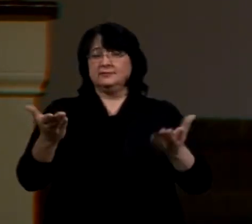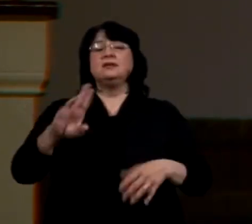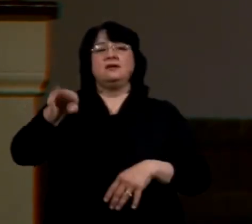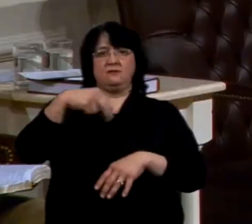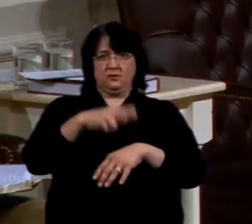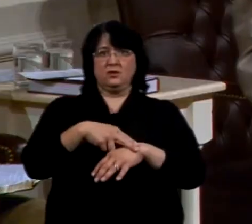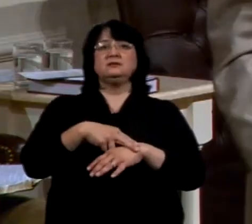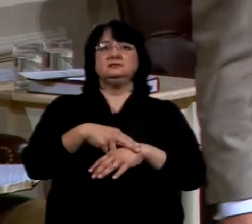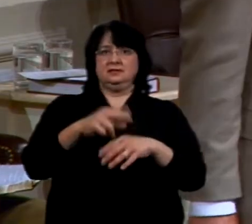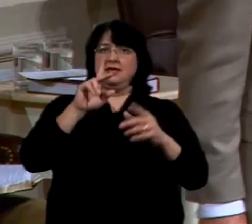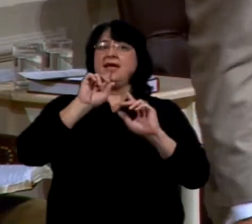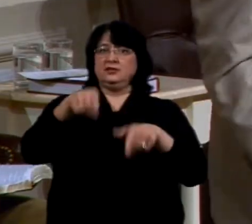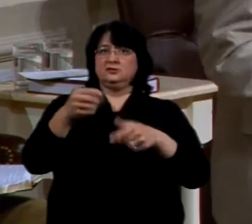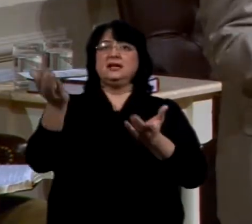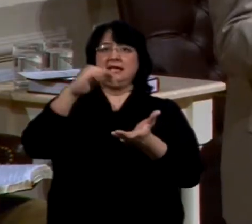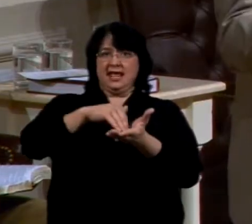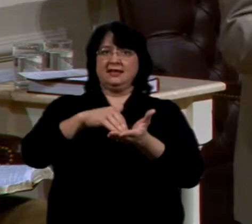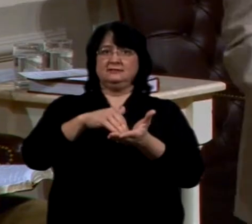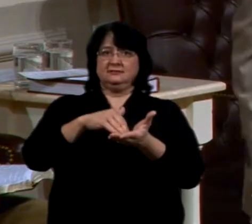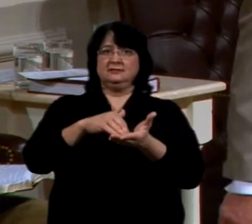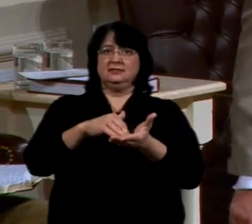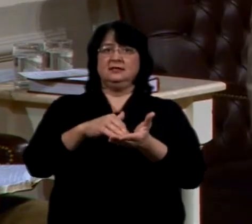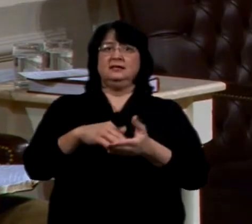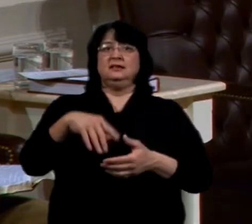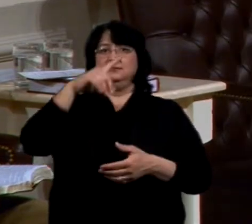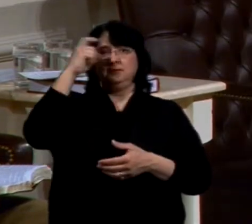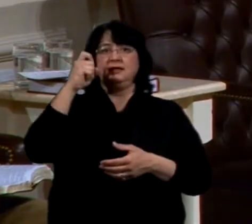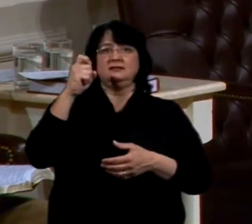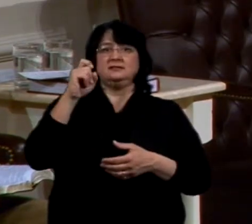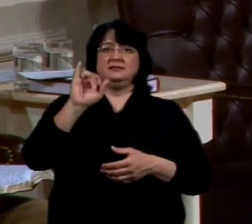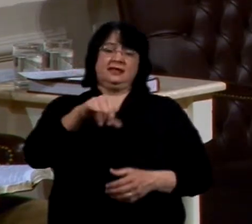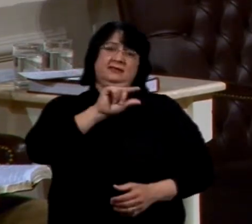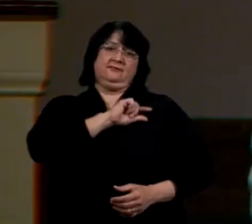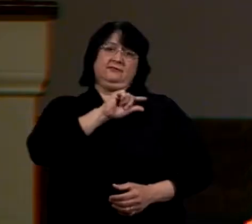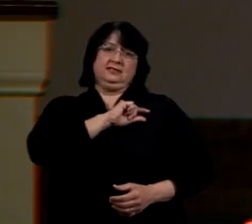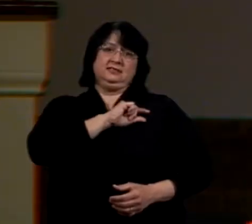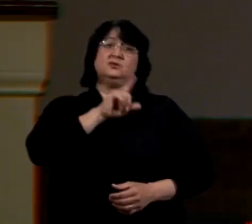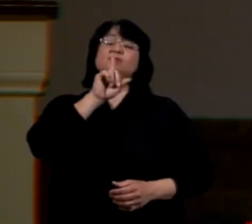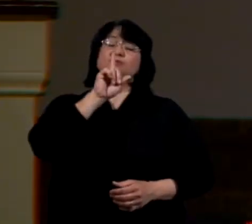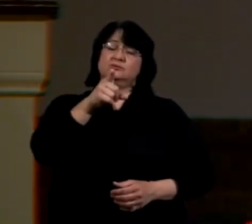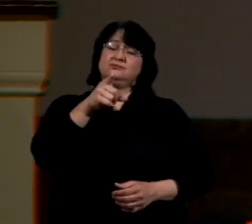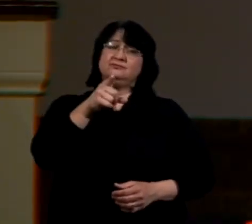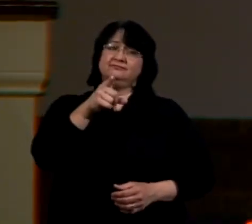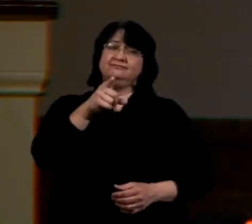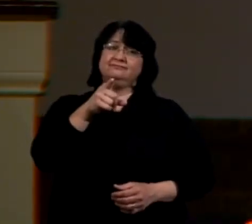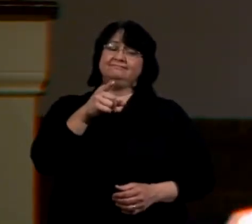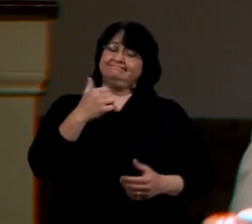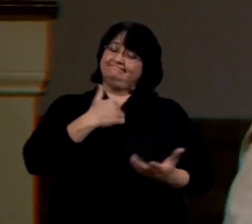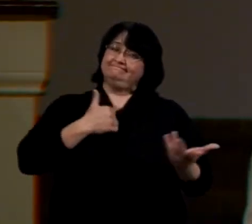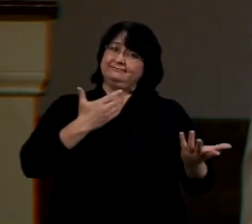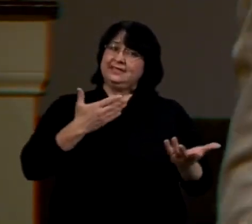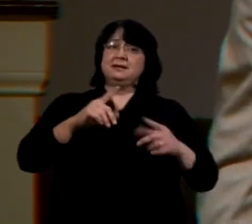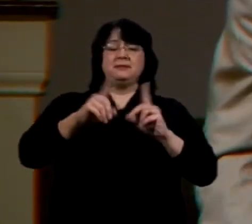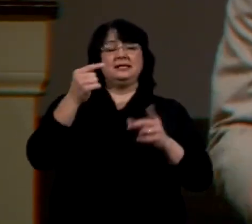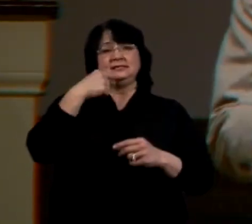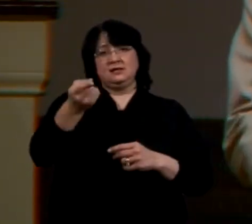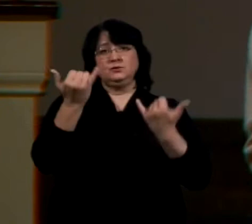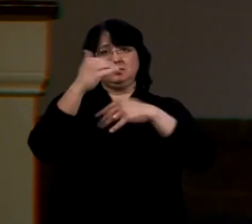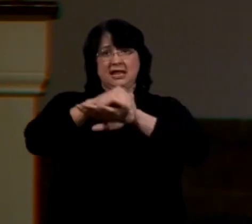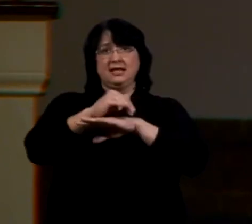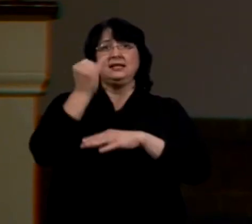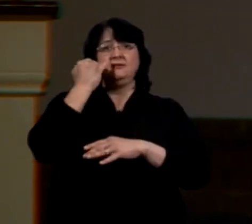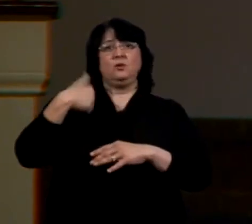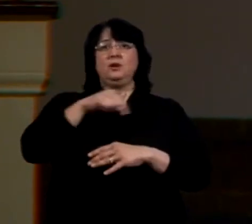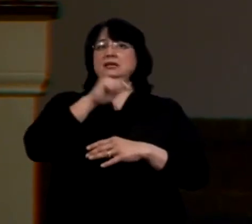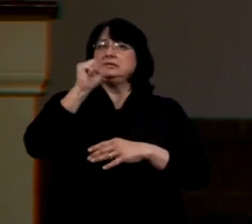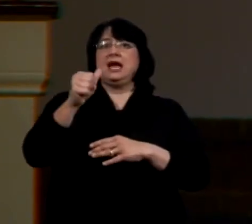Obviously, again, the answer, unfortunately, in spite of the conviction it may bring, is true. And may I say to you and I tonight, if we're not influencing